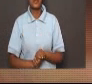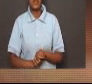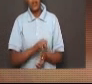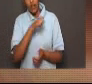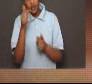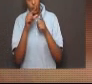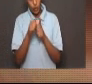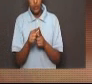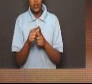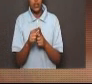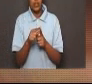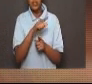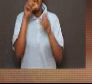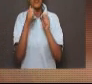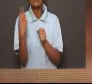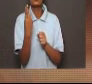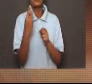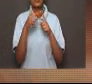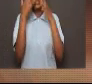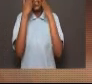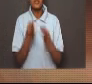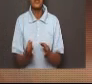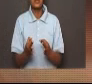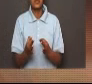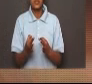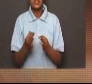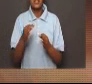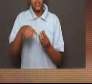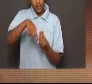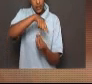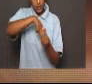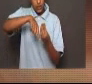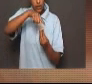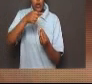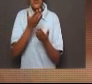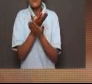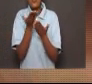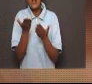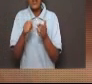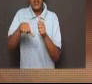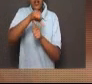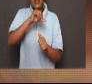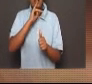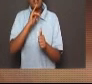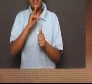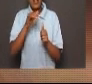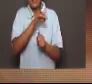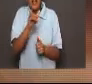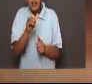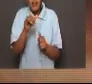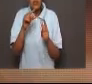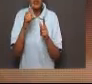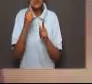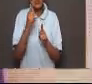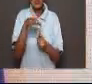other words, they can be used to determine the region where an electron is likely to